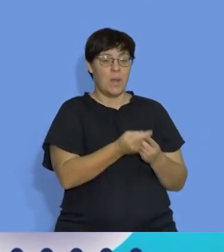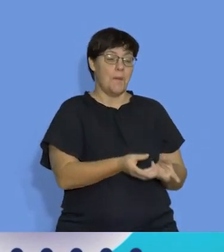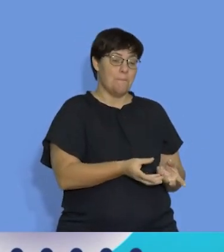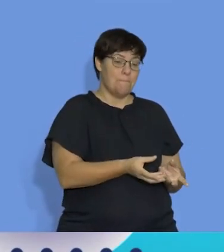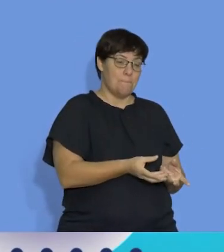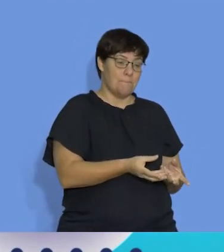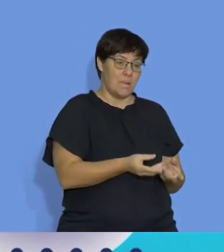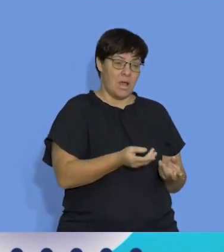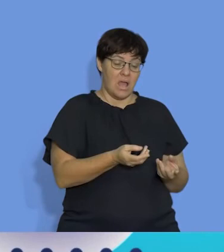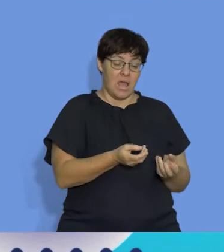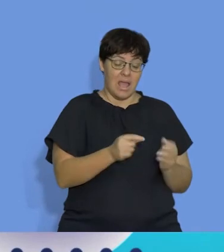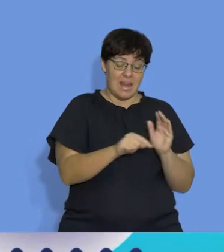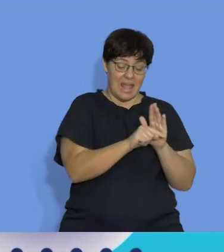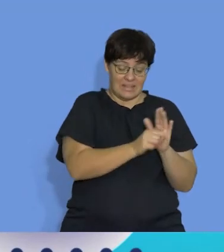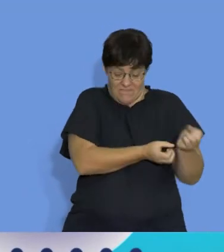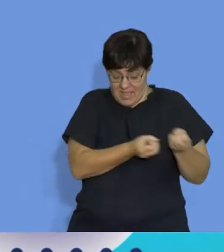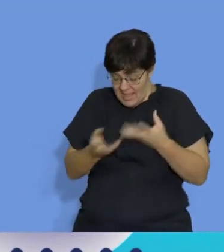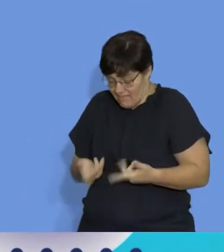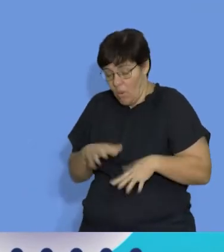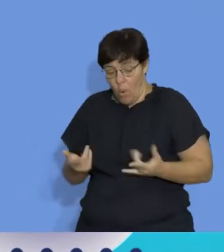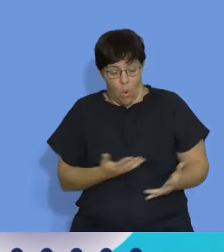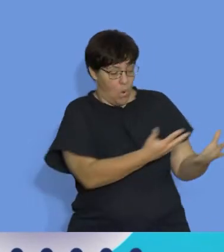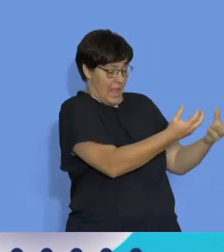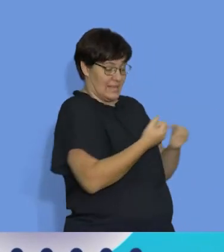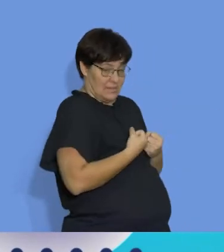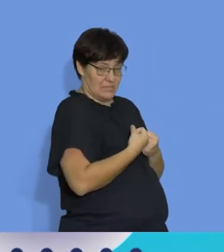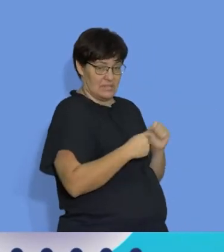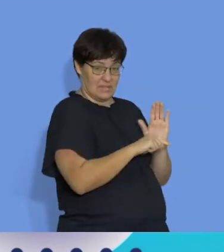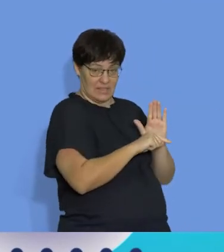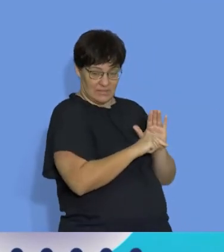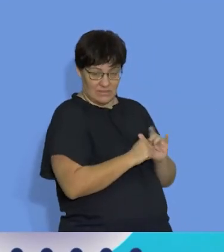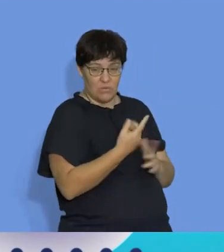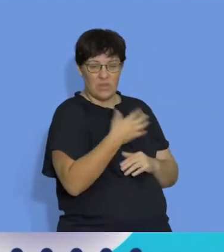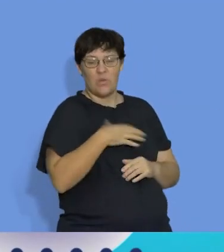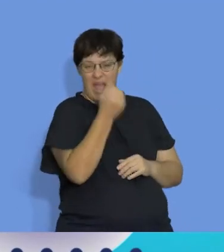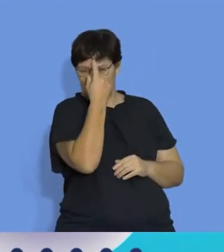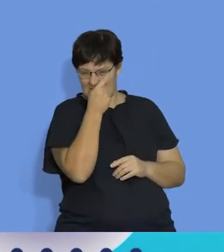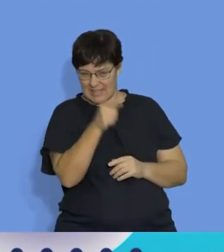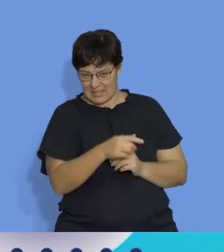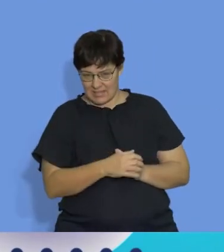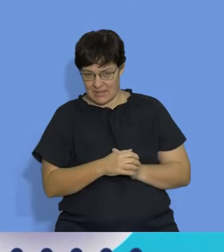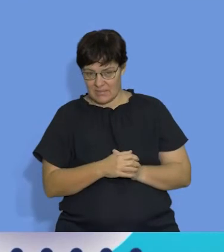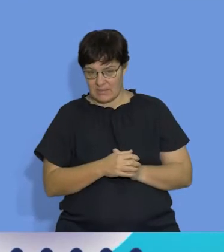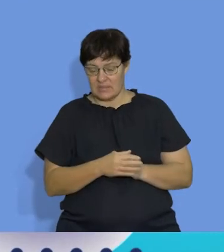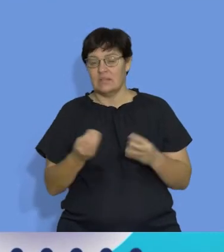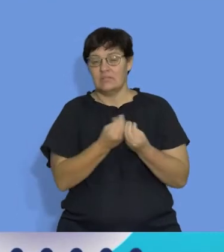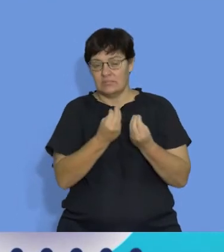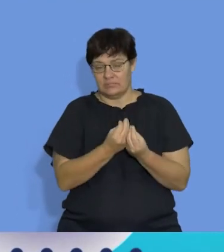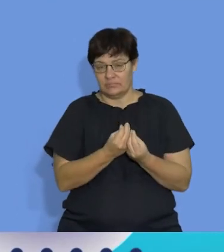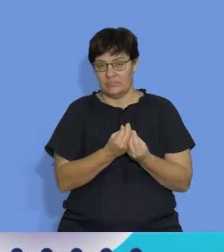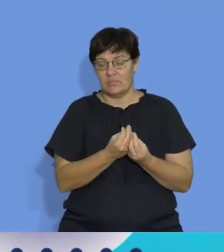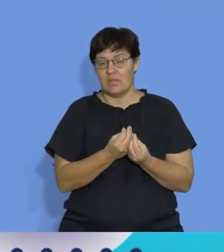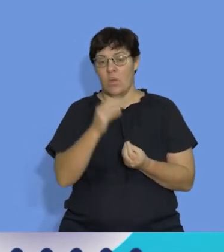the entire transfer of electrons. So you'd want to understand it in that way. So a substance that undergoes